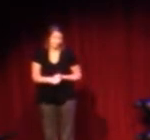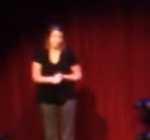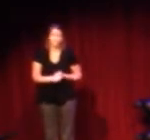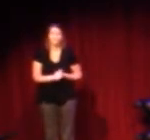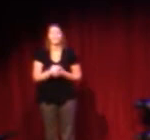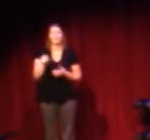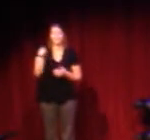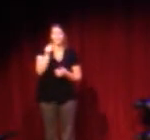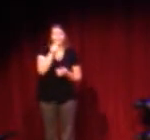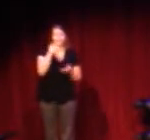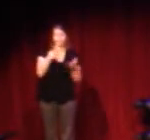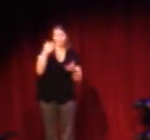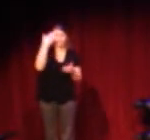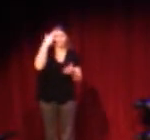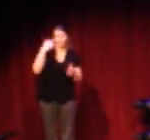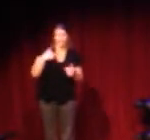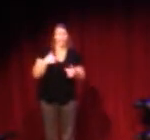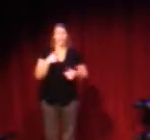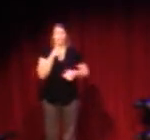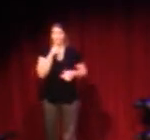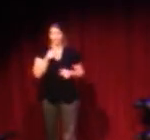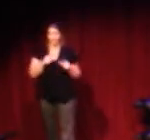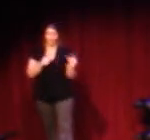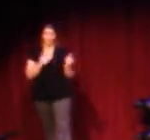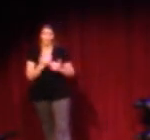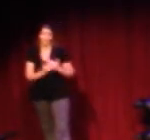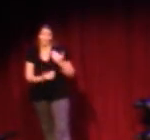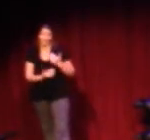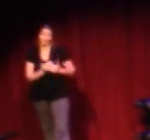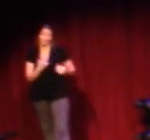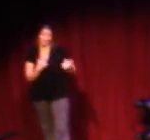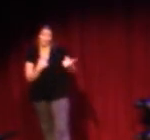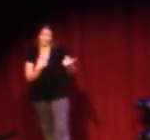But you didn't know. I'm not left-handed.